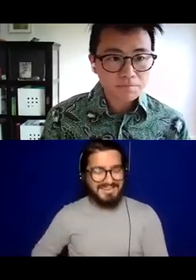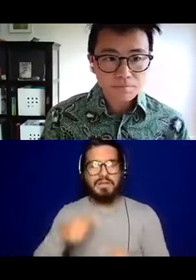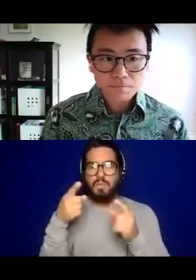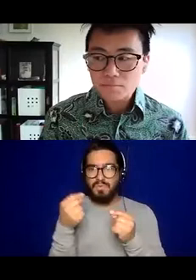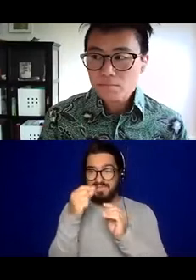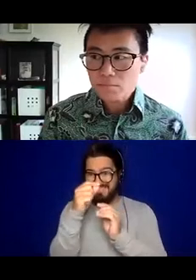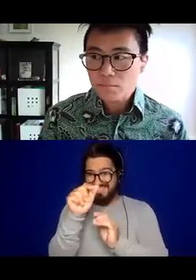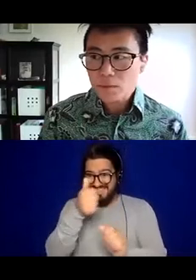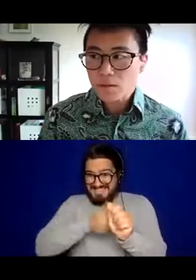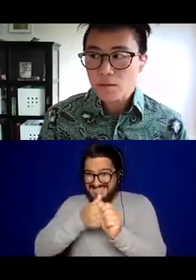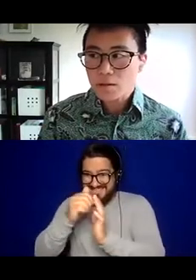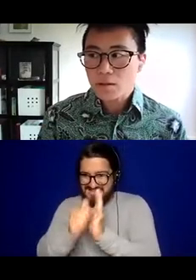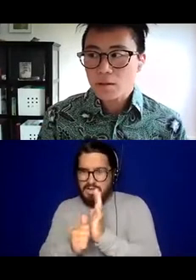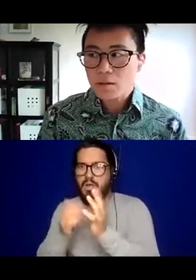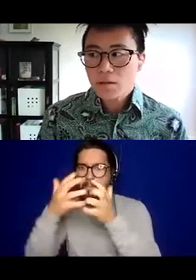China.